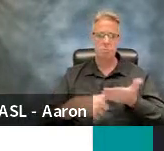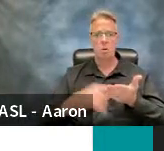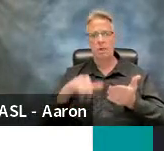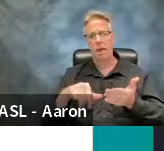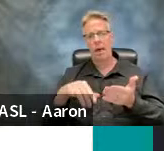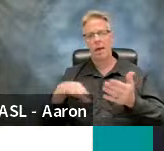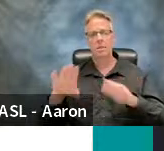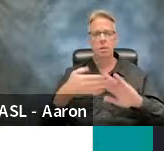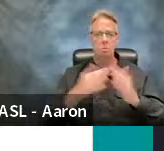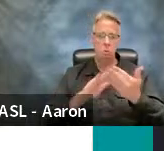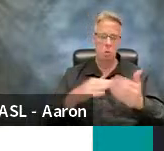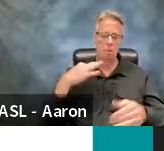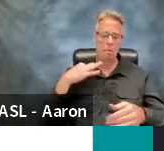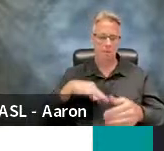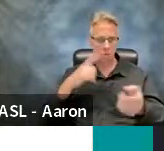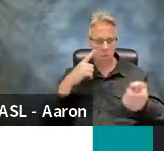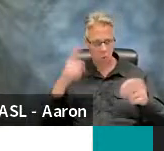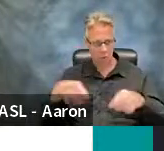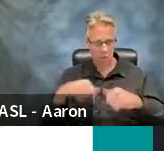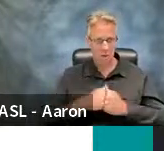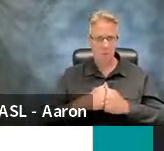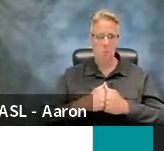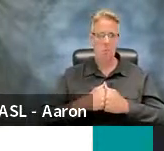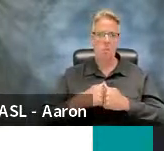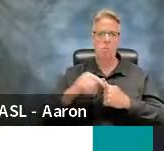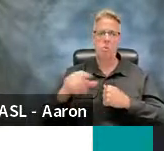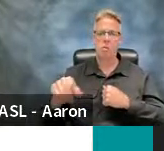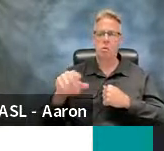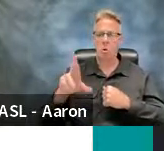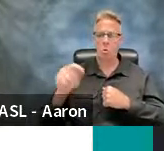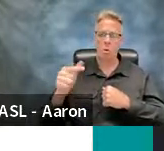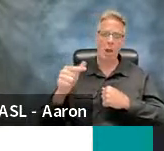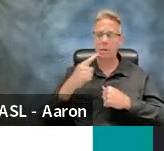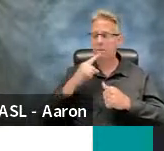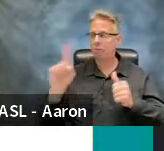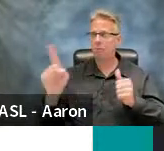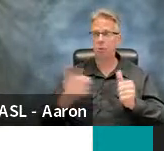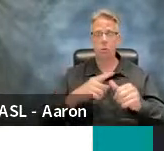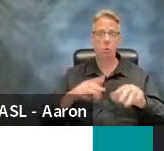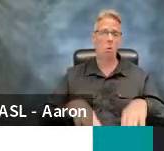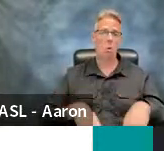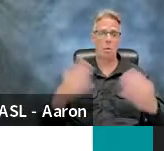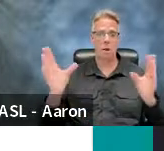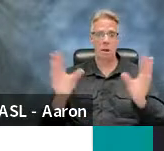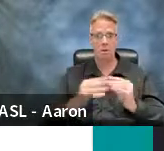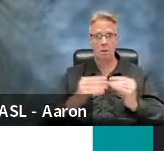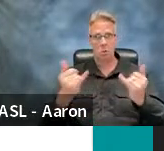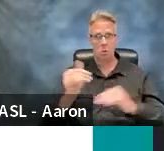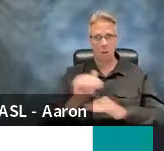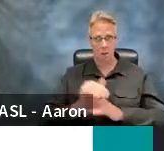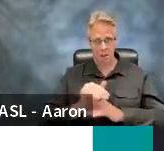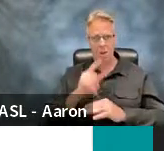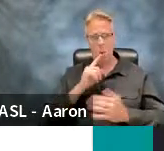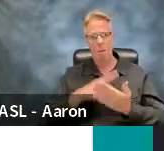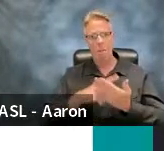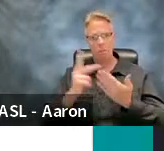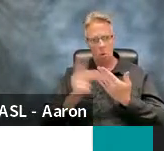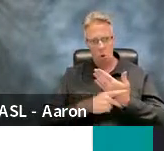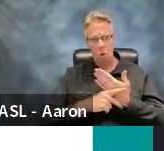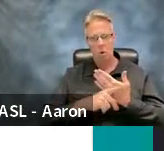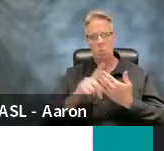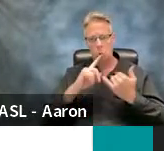agreement. As Greg mentioned at the top of the meeting, the program is currently going